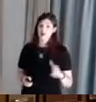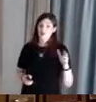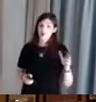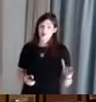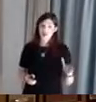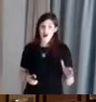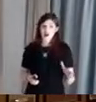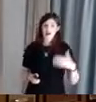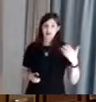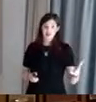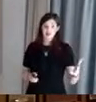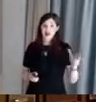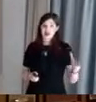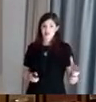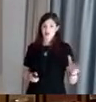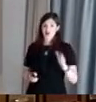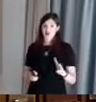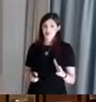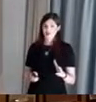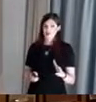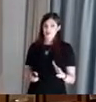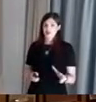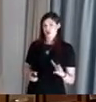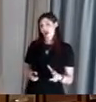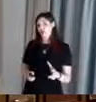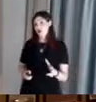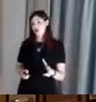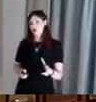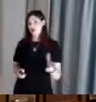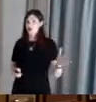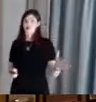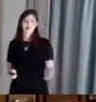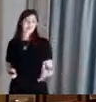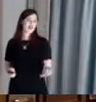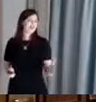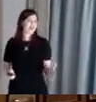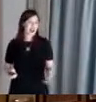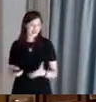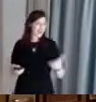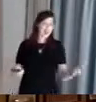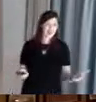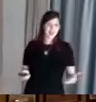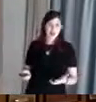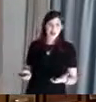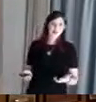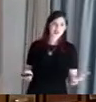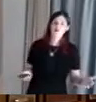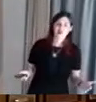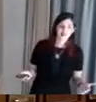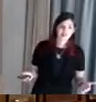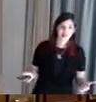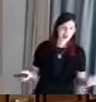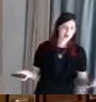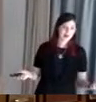the WannaCry and similar ransomware viruses. So in fact, you might be thinking, well, Keren, I don't have these out-of-date